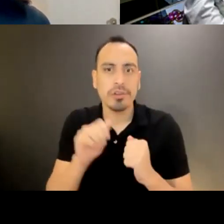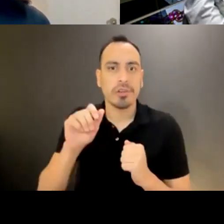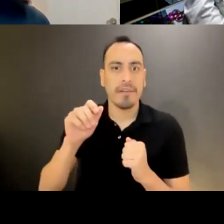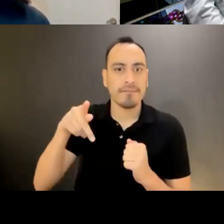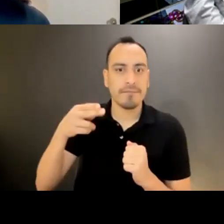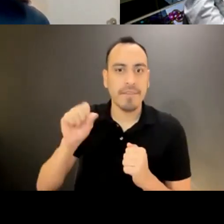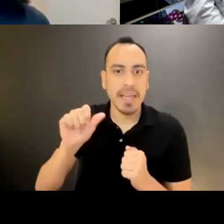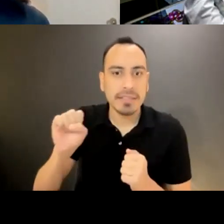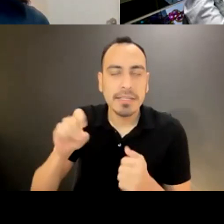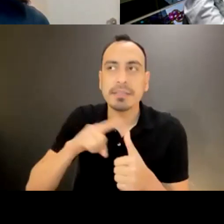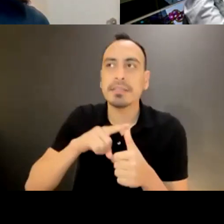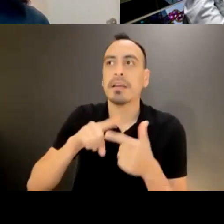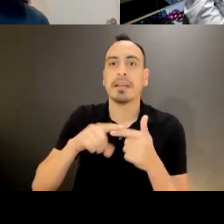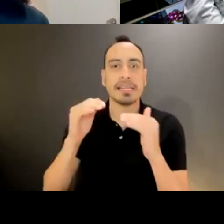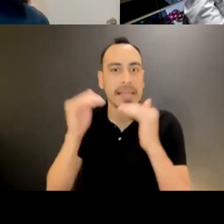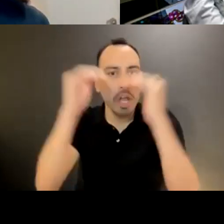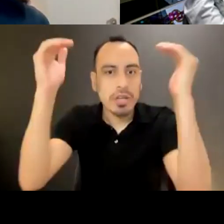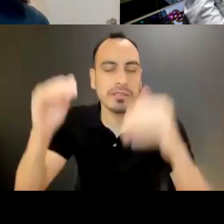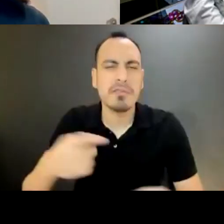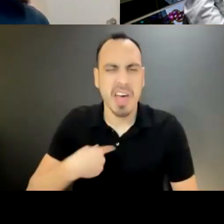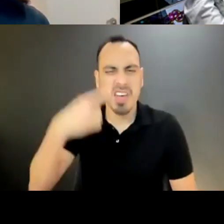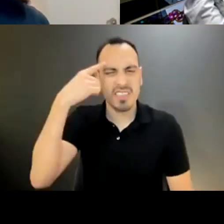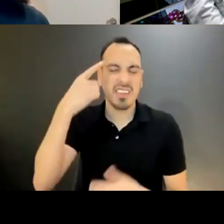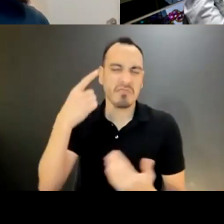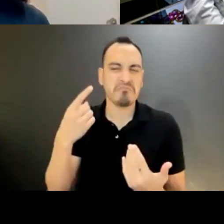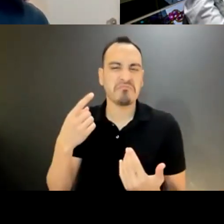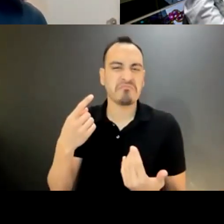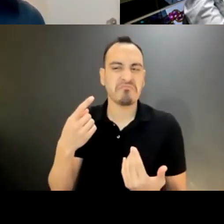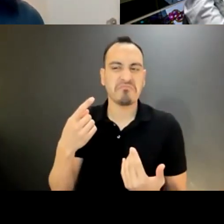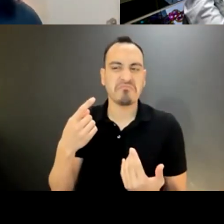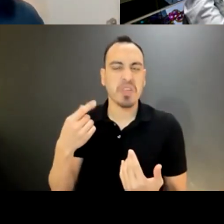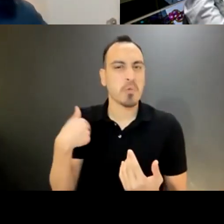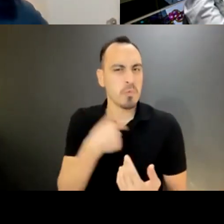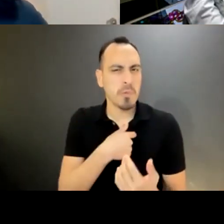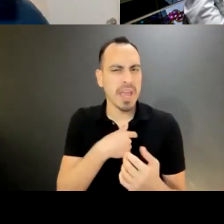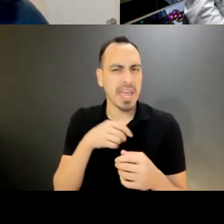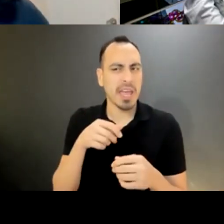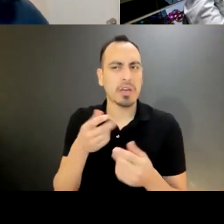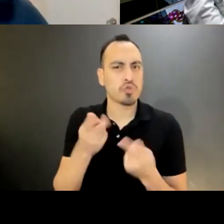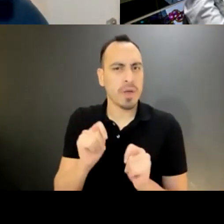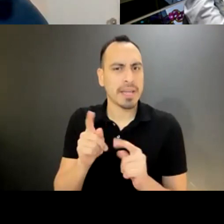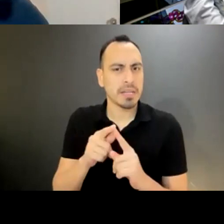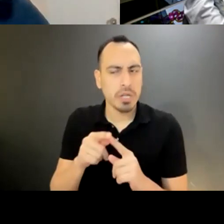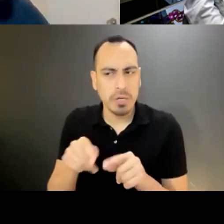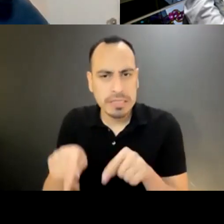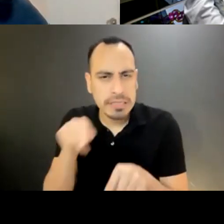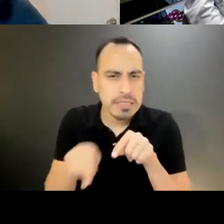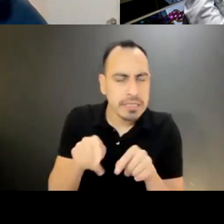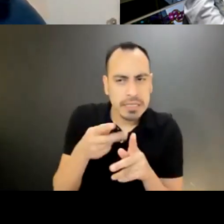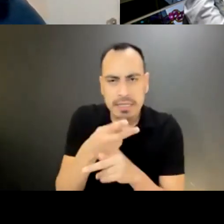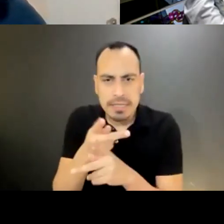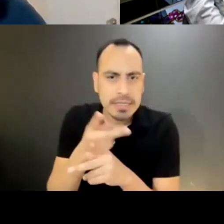think that over time, the state has actually pulled back on that and tried to make it easier for us to get